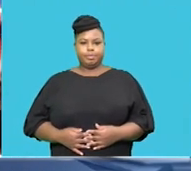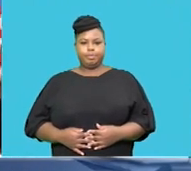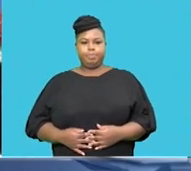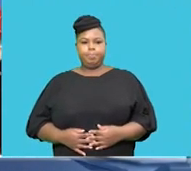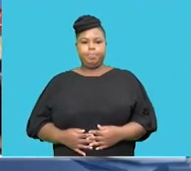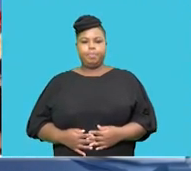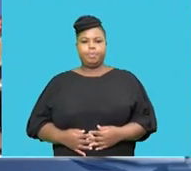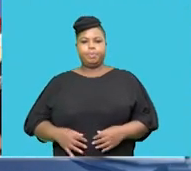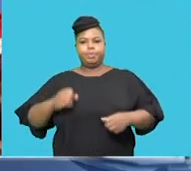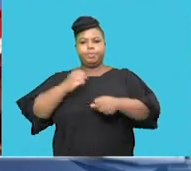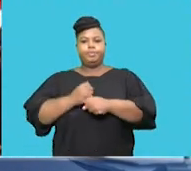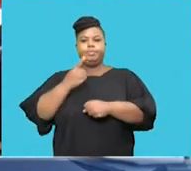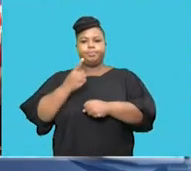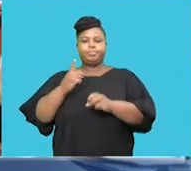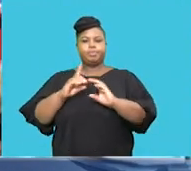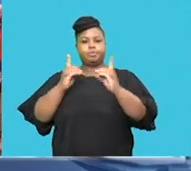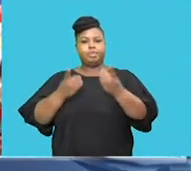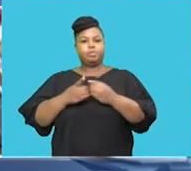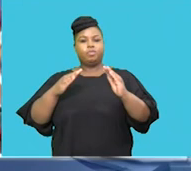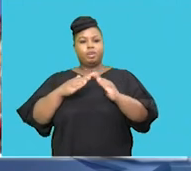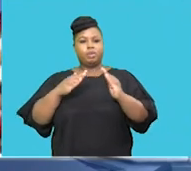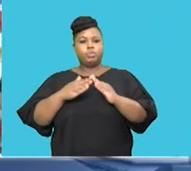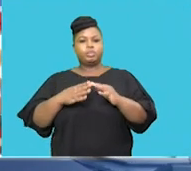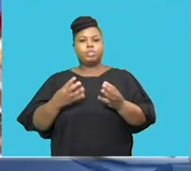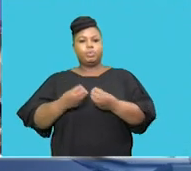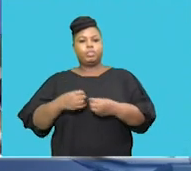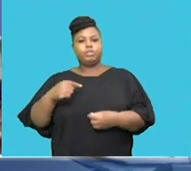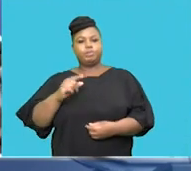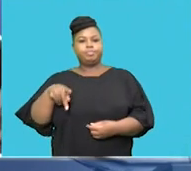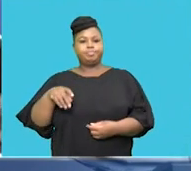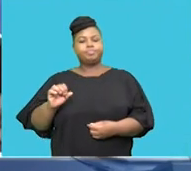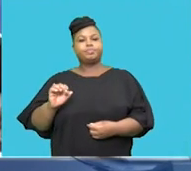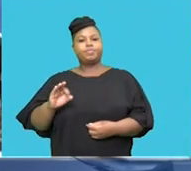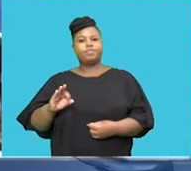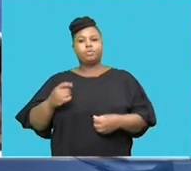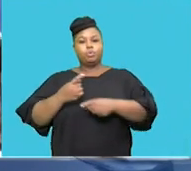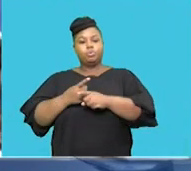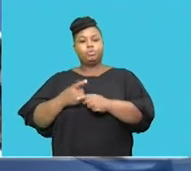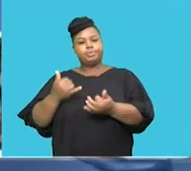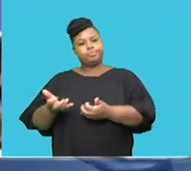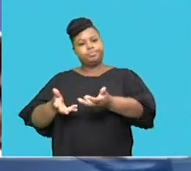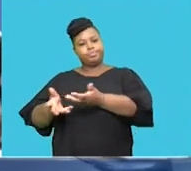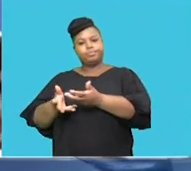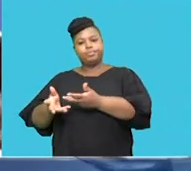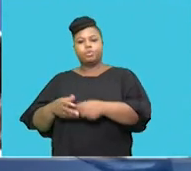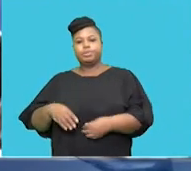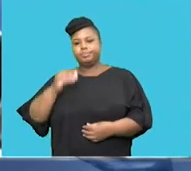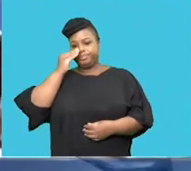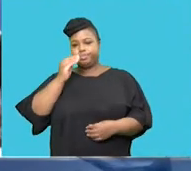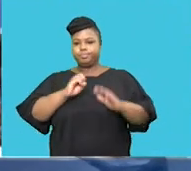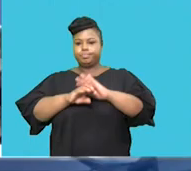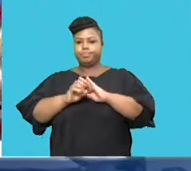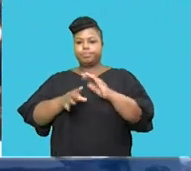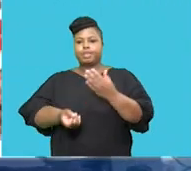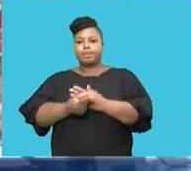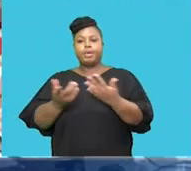Leto nala Gauteng la lefapha la matlo le ntlafatso ya mafaratlhatlha e leng Lebogang Maile. O bile le seboka sa boraditaba se neng se